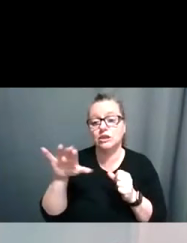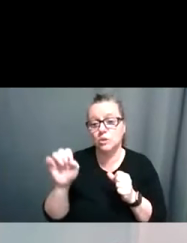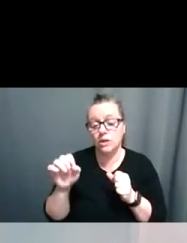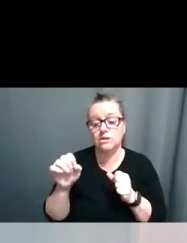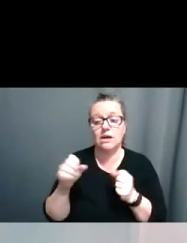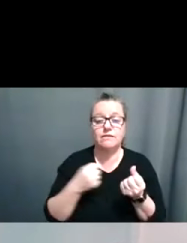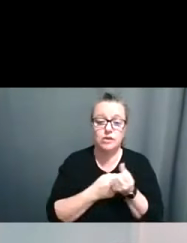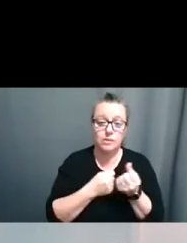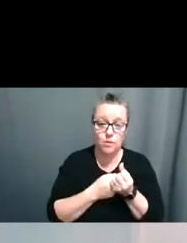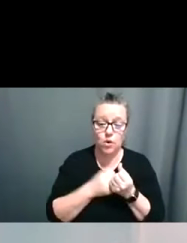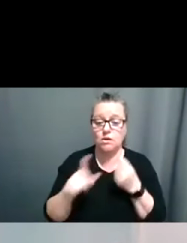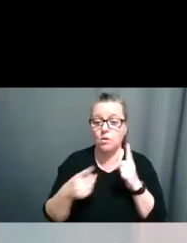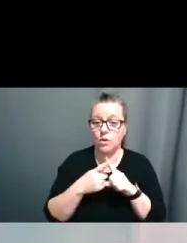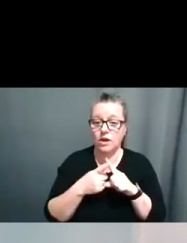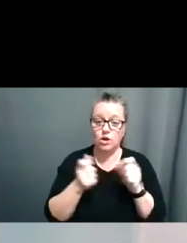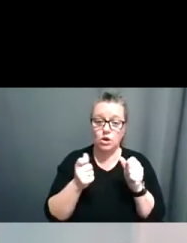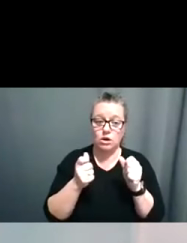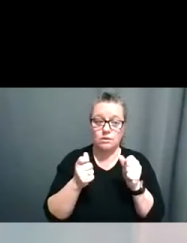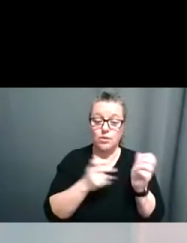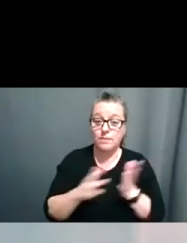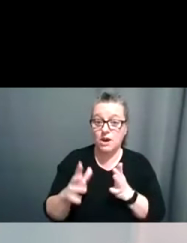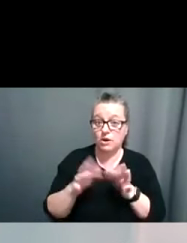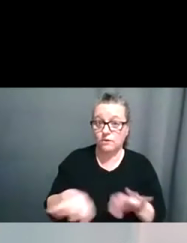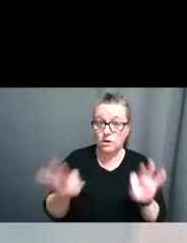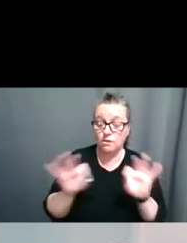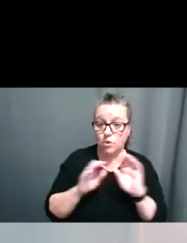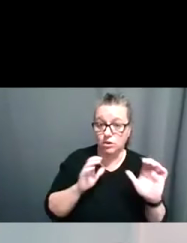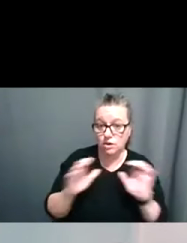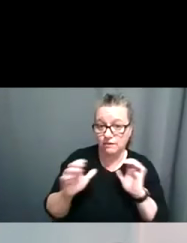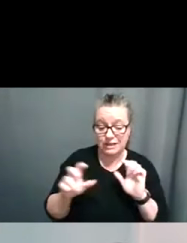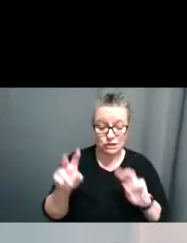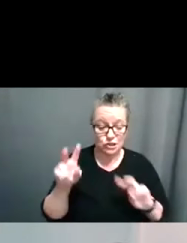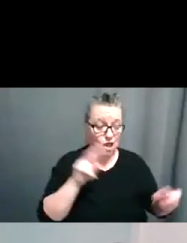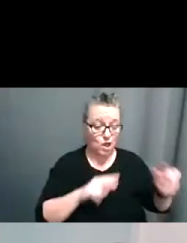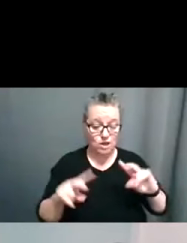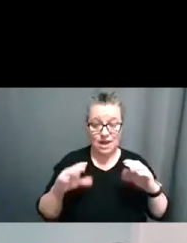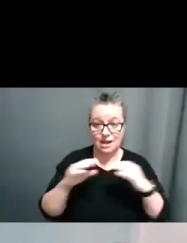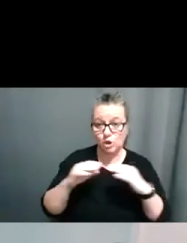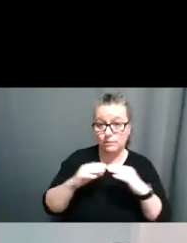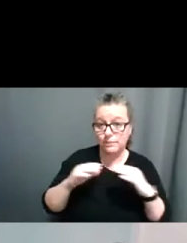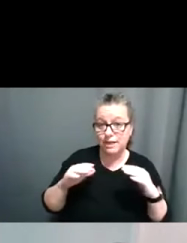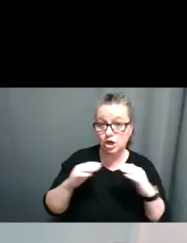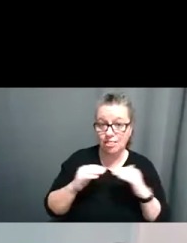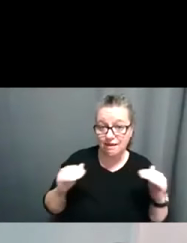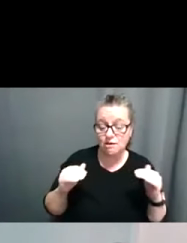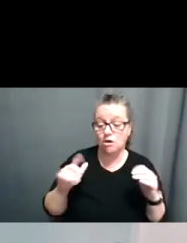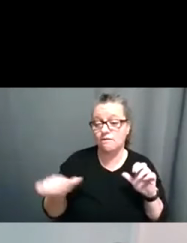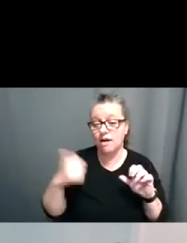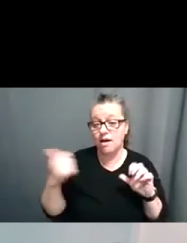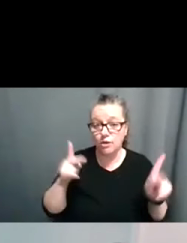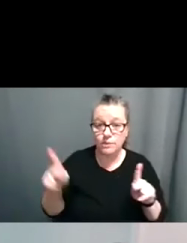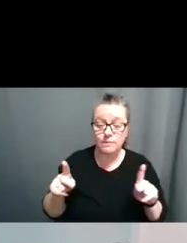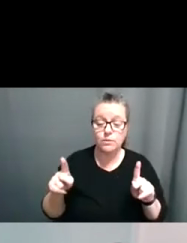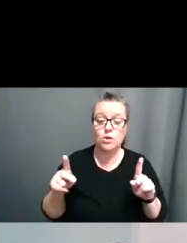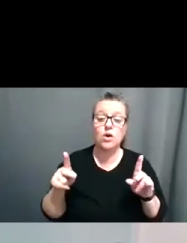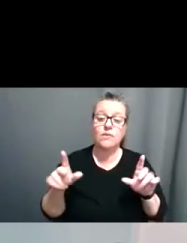insight when you are preparing for an important conversation, right? Look around you at that peer level at other folks who are doing similar work, who are leading